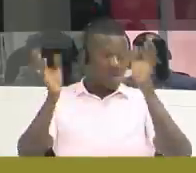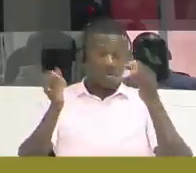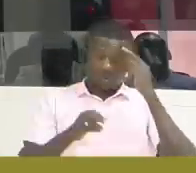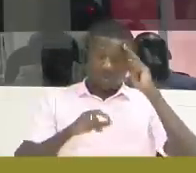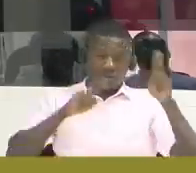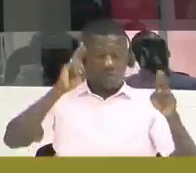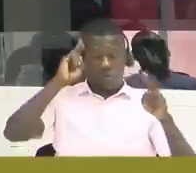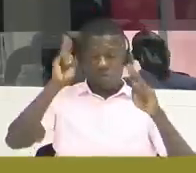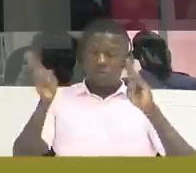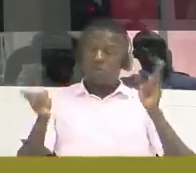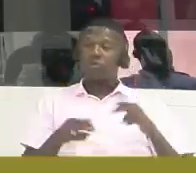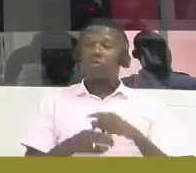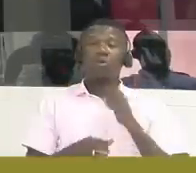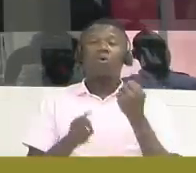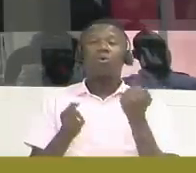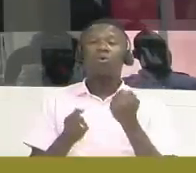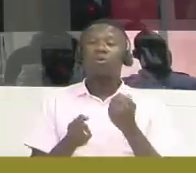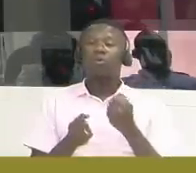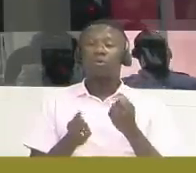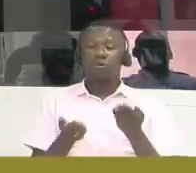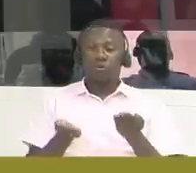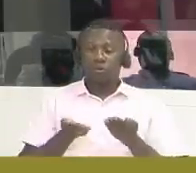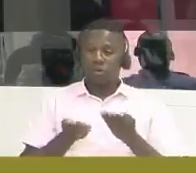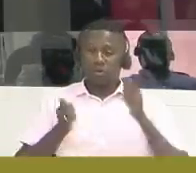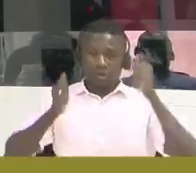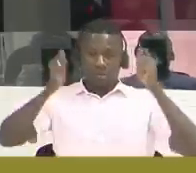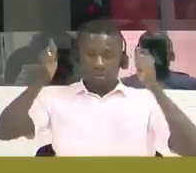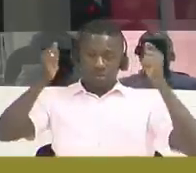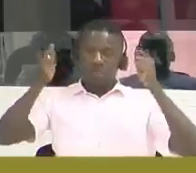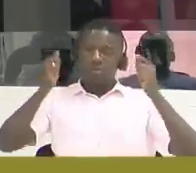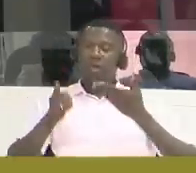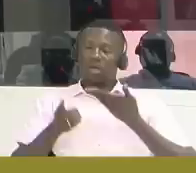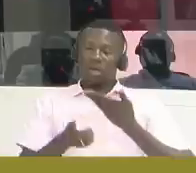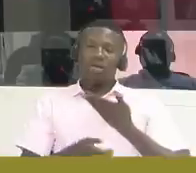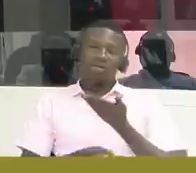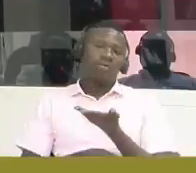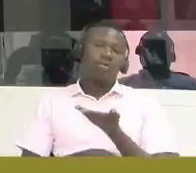student demonstration that was taking place.